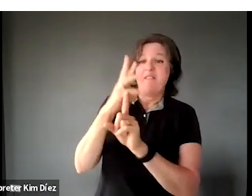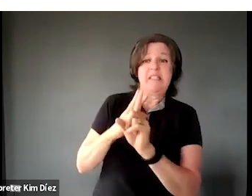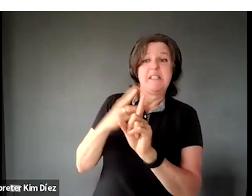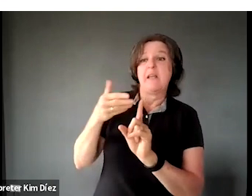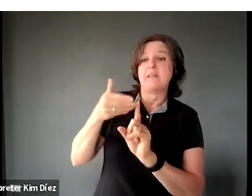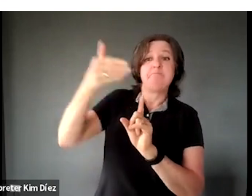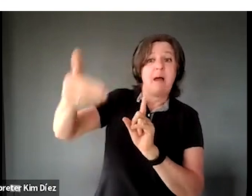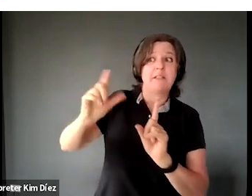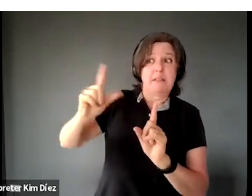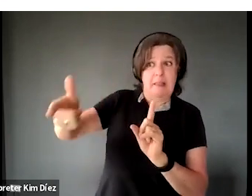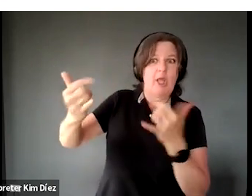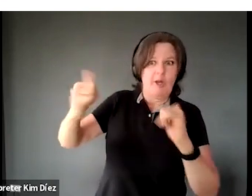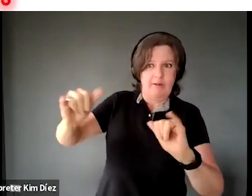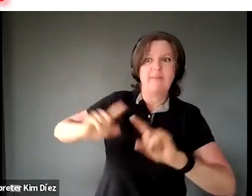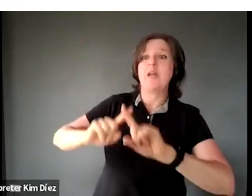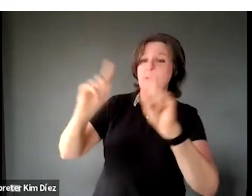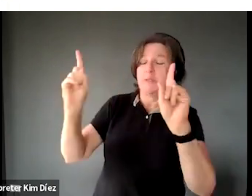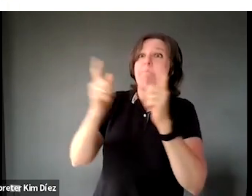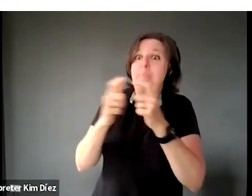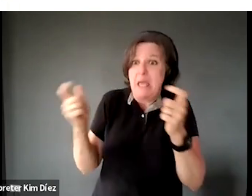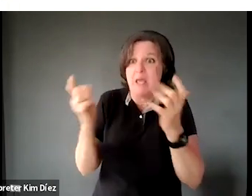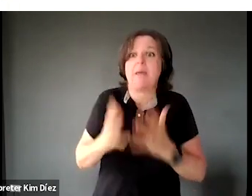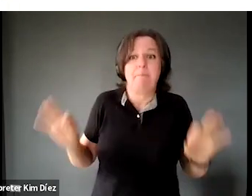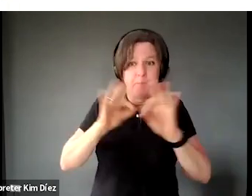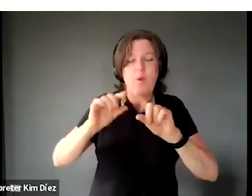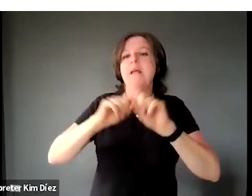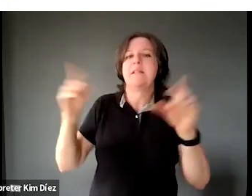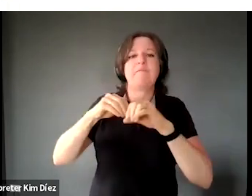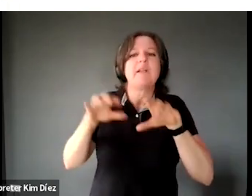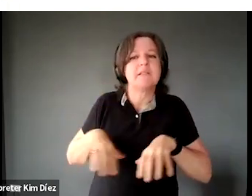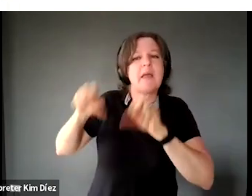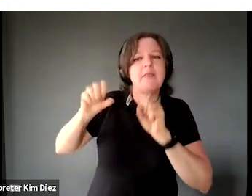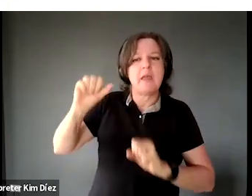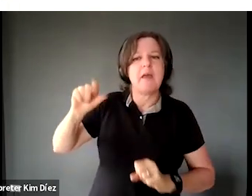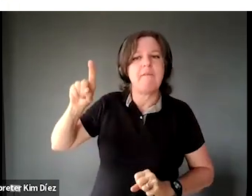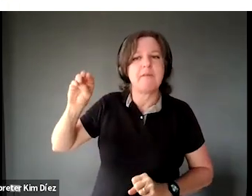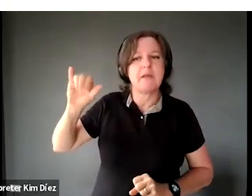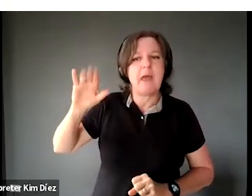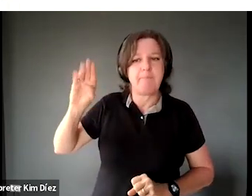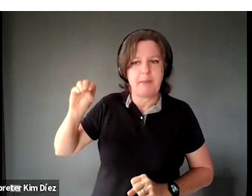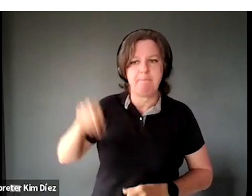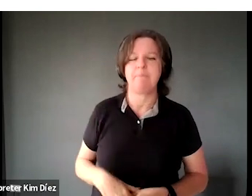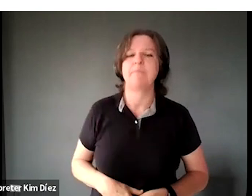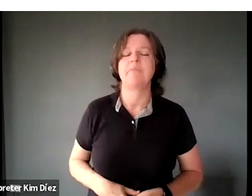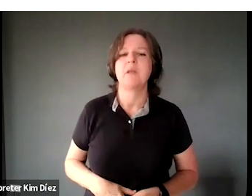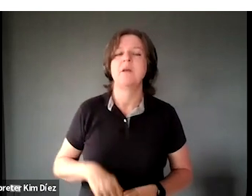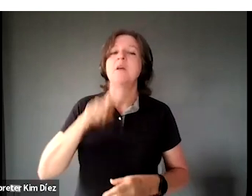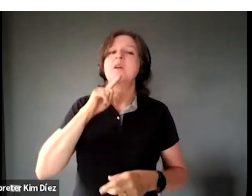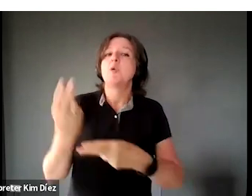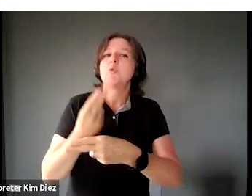So we see that even 6 months after the application, there is a significant difference in cadmium